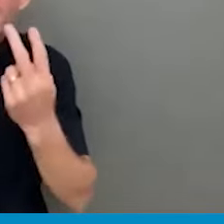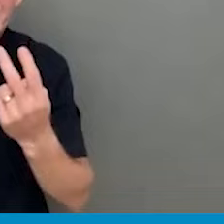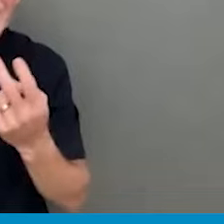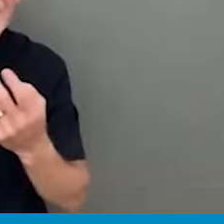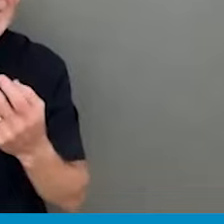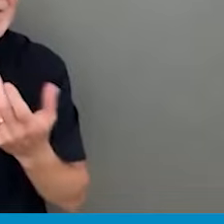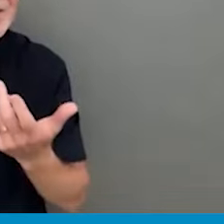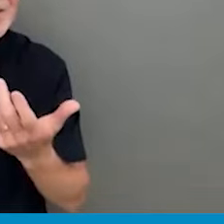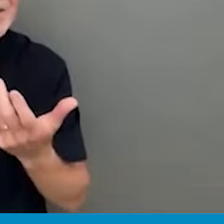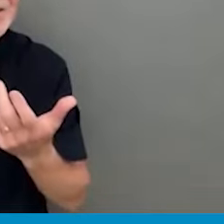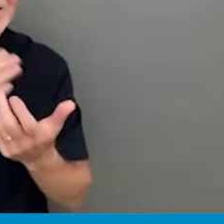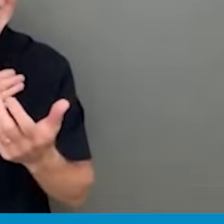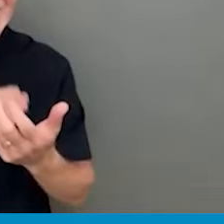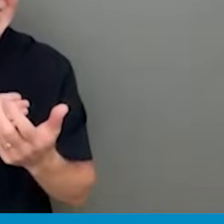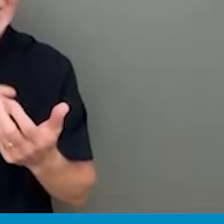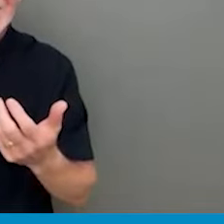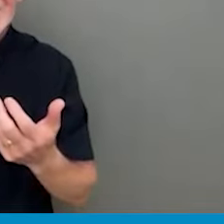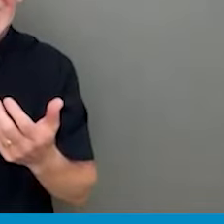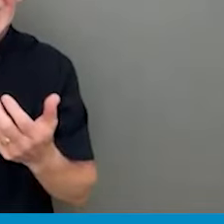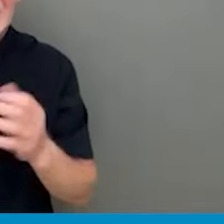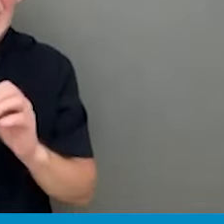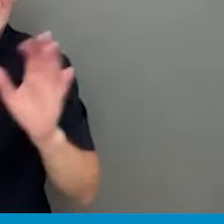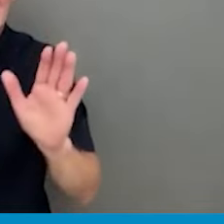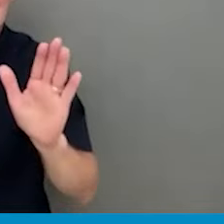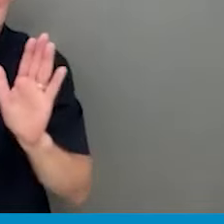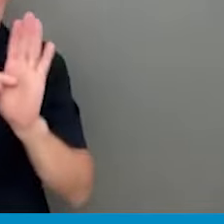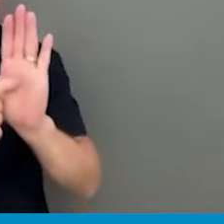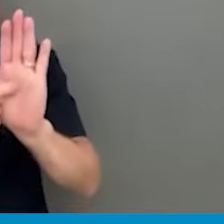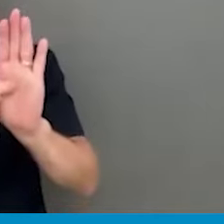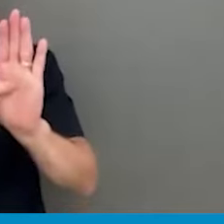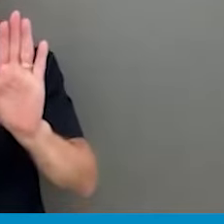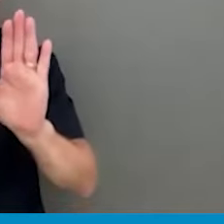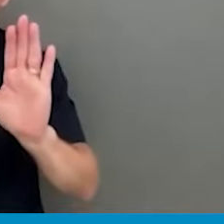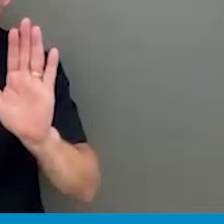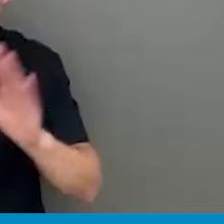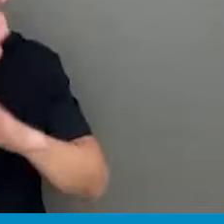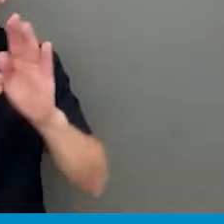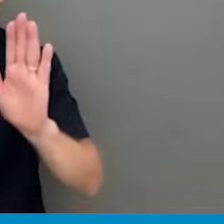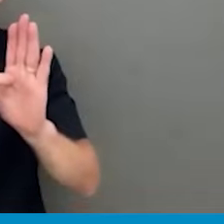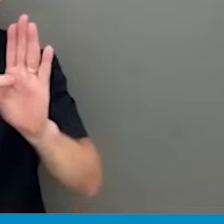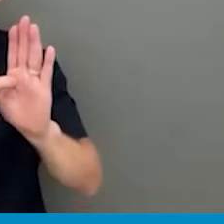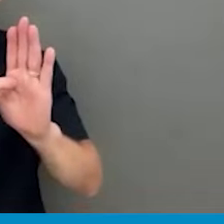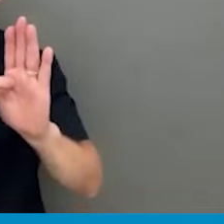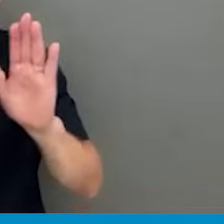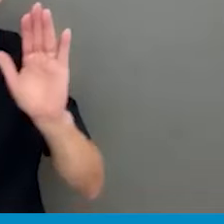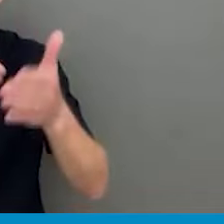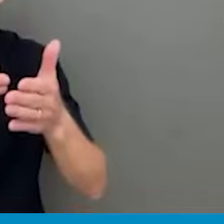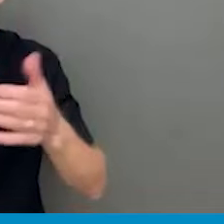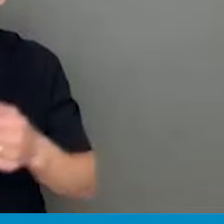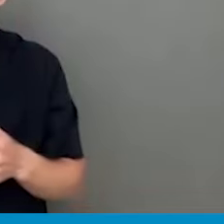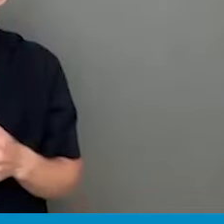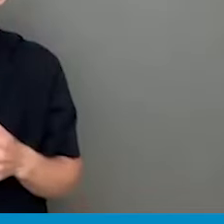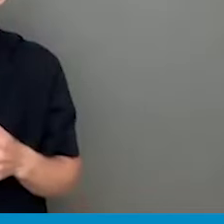disabilities. But we really encourage everybody in the webinar, start looking in budget, start tracking disability